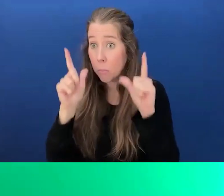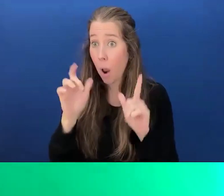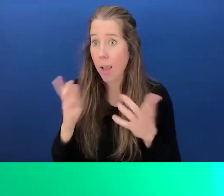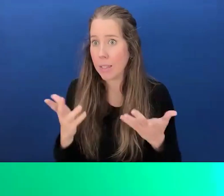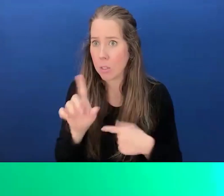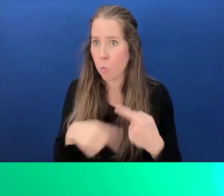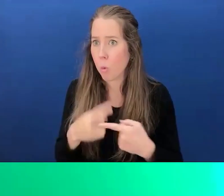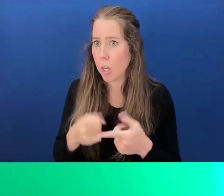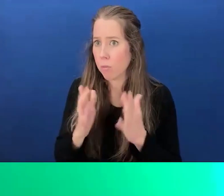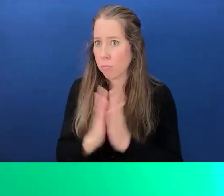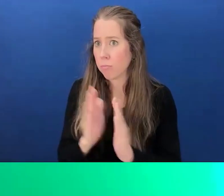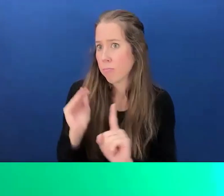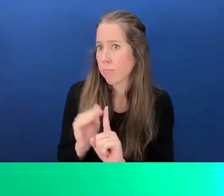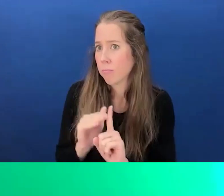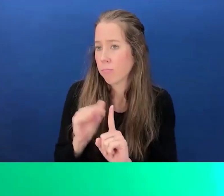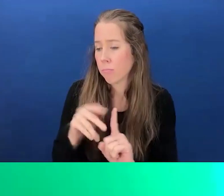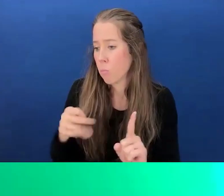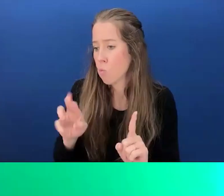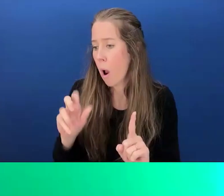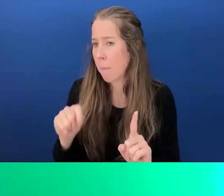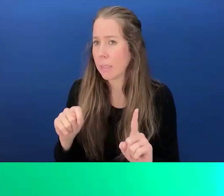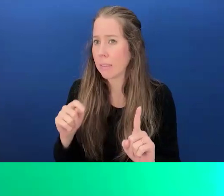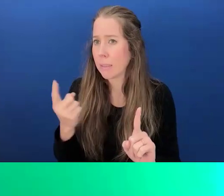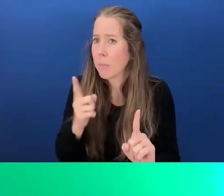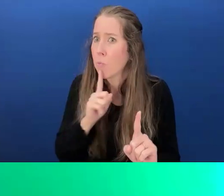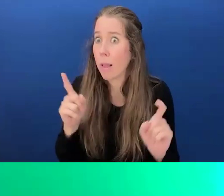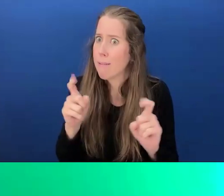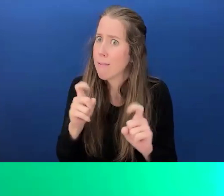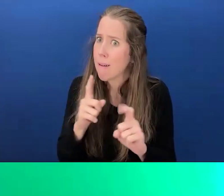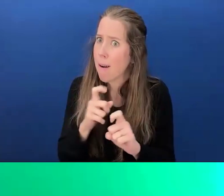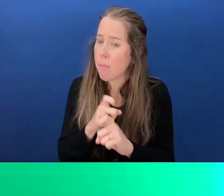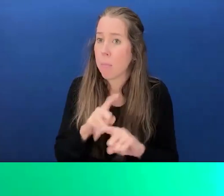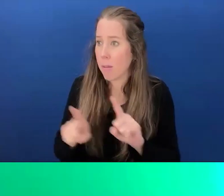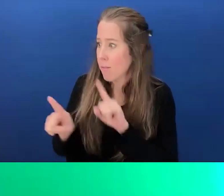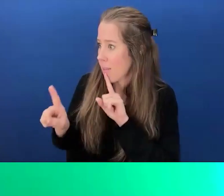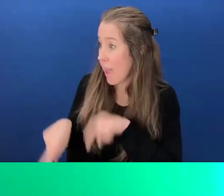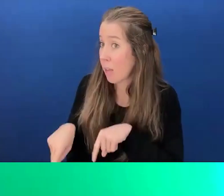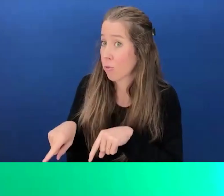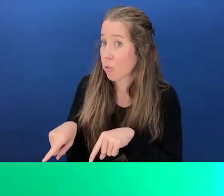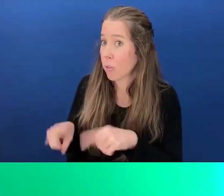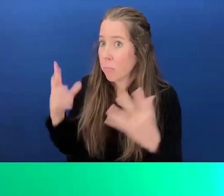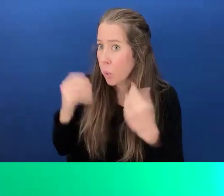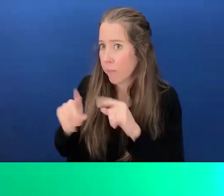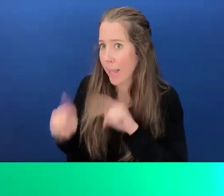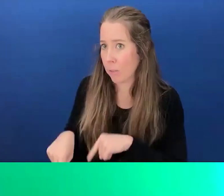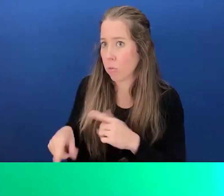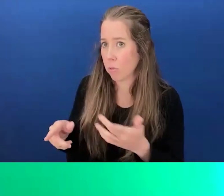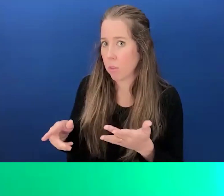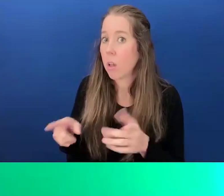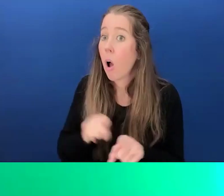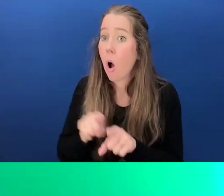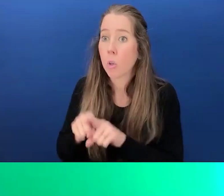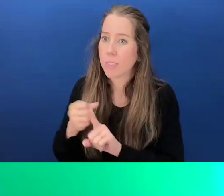when you gave it a prompt for something fairly complex. It gave you back an answer, but a beautiful answer, but it